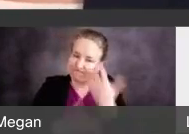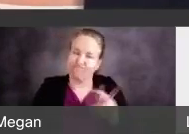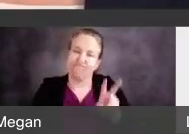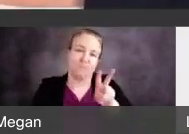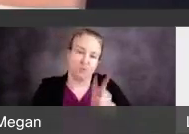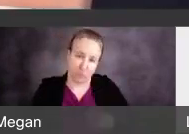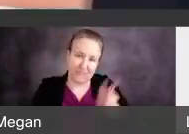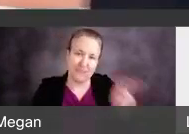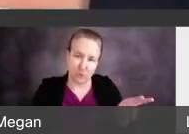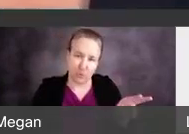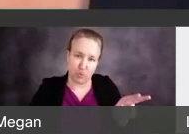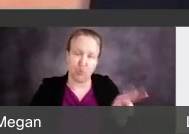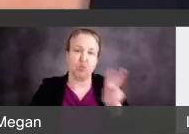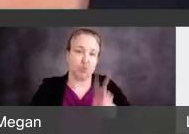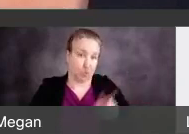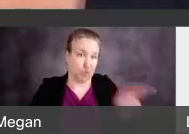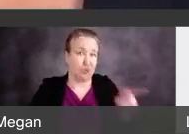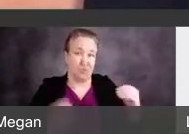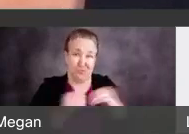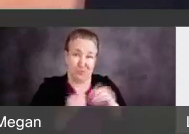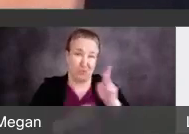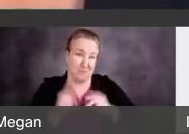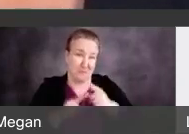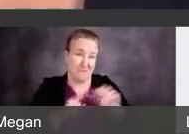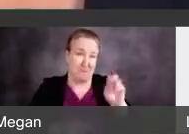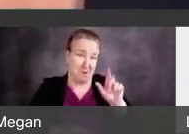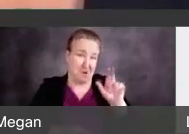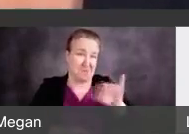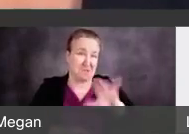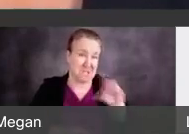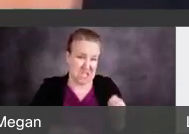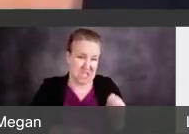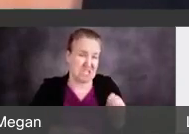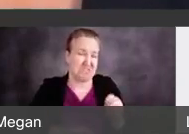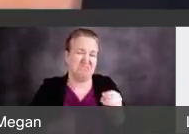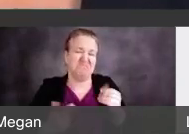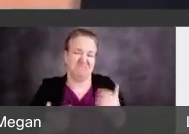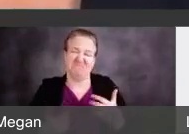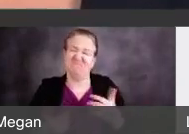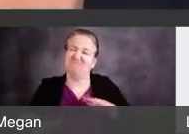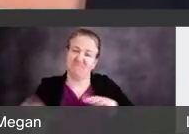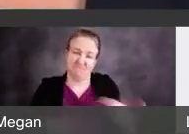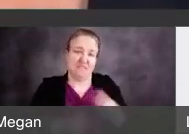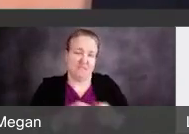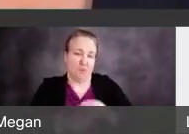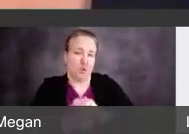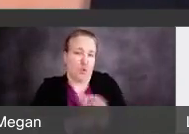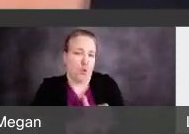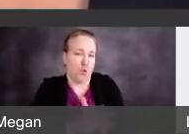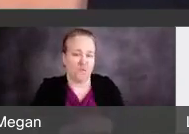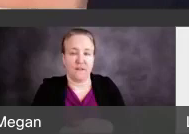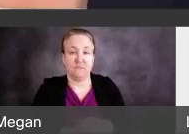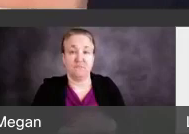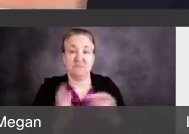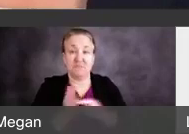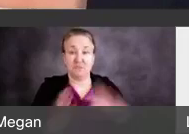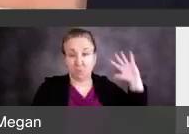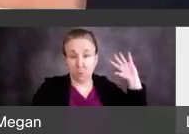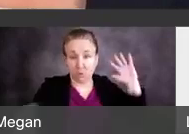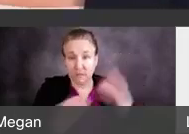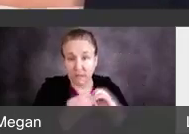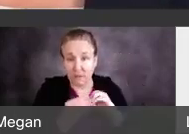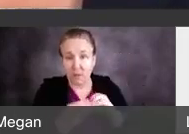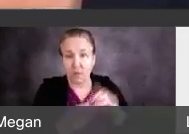22 additional Montgomery County residents have lost their life to COVID-19, which brings us to a total of